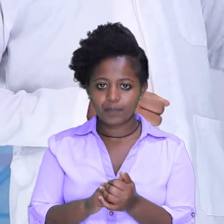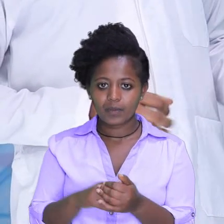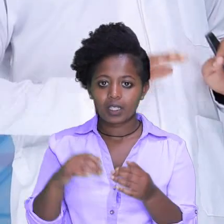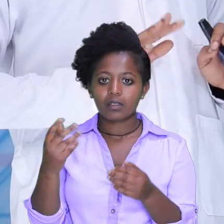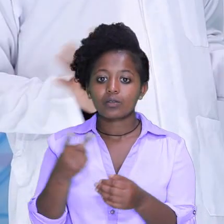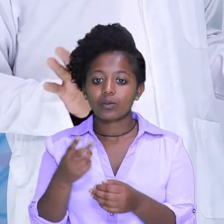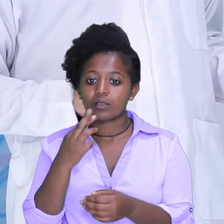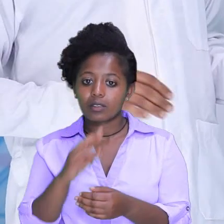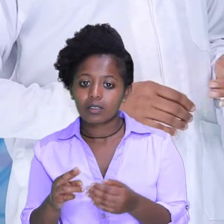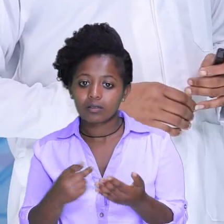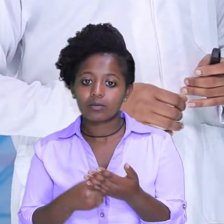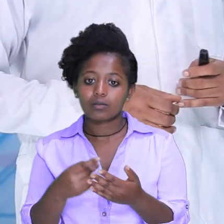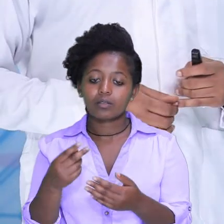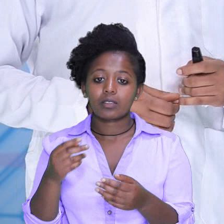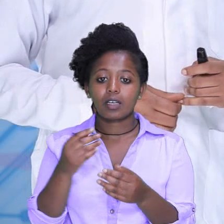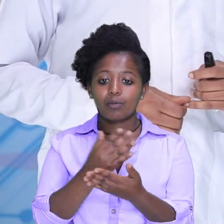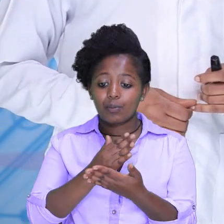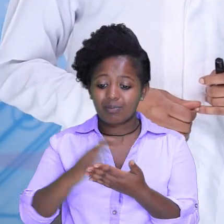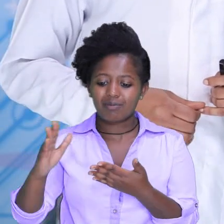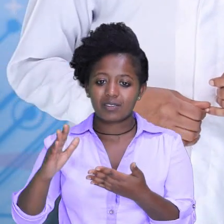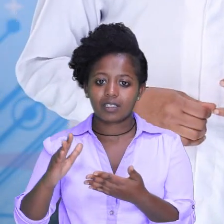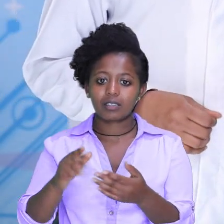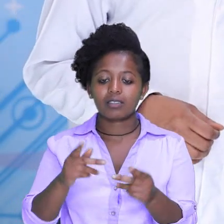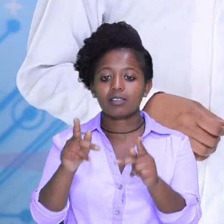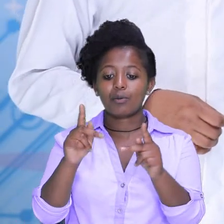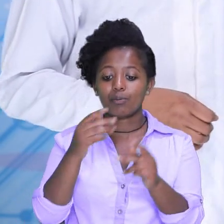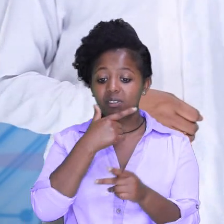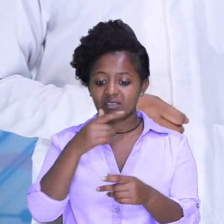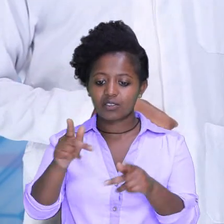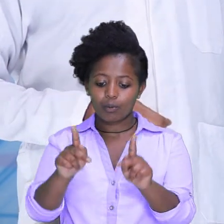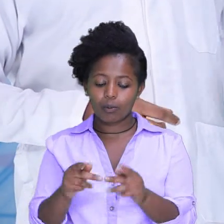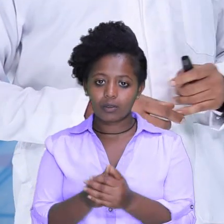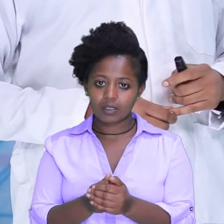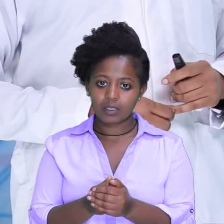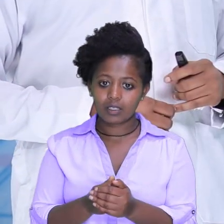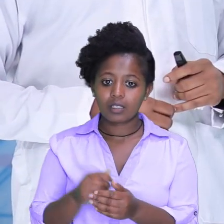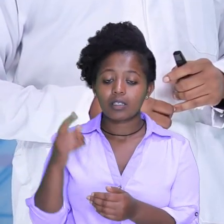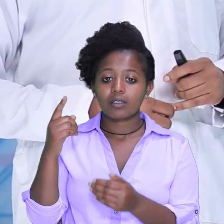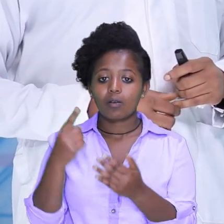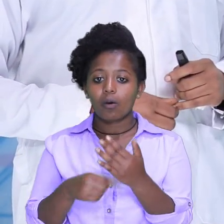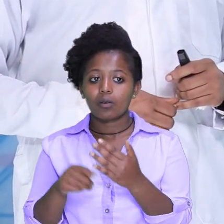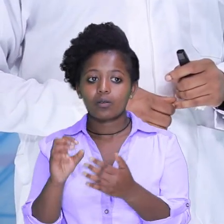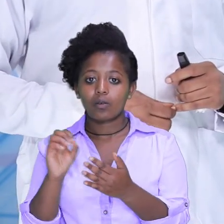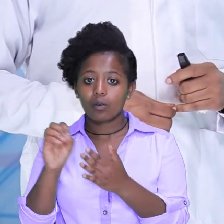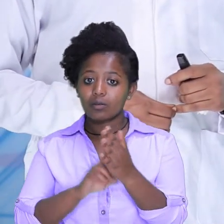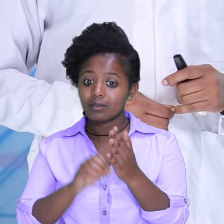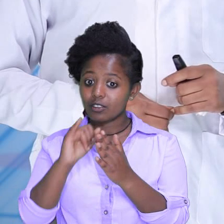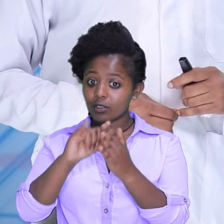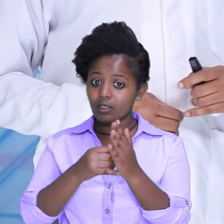Those are rejected the British proposal. Later, on 26